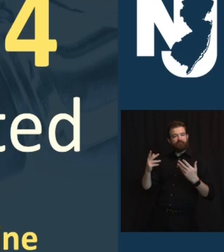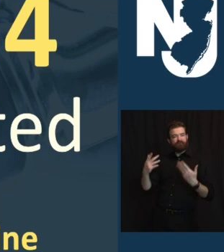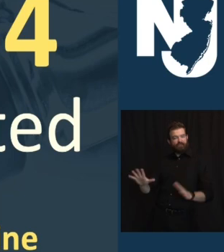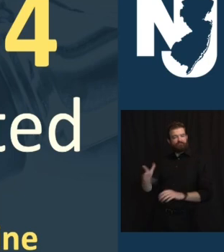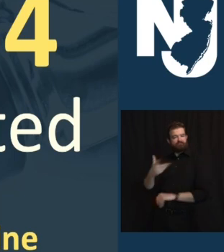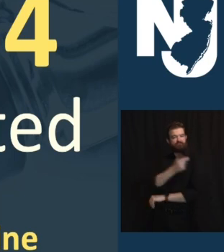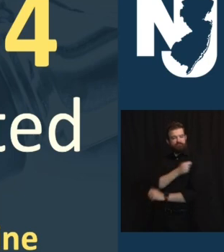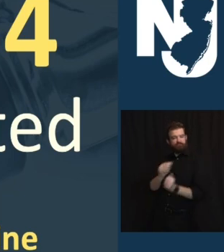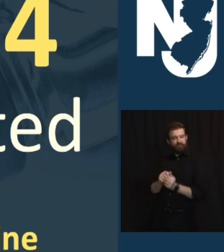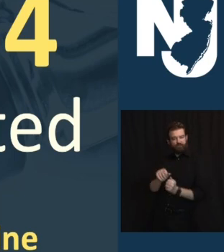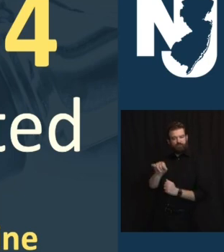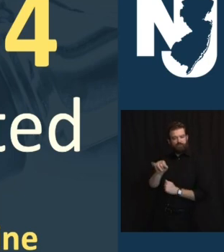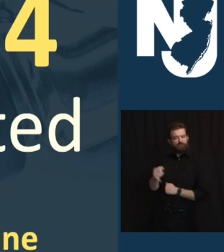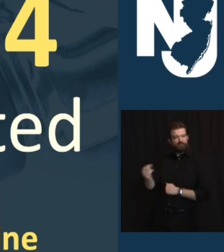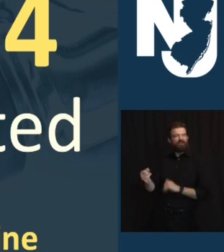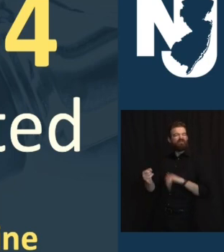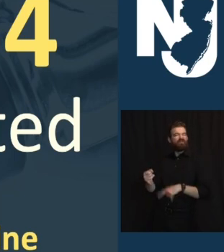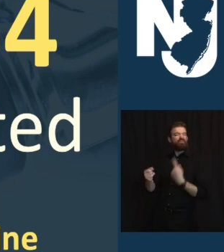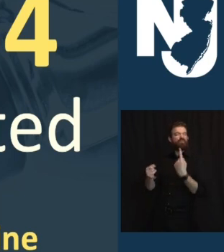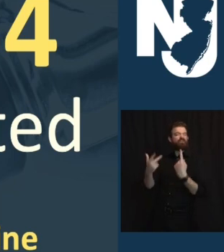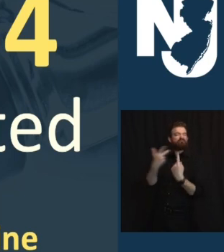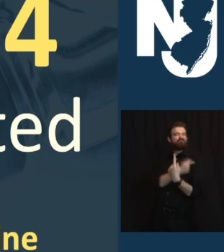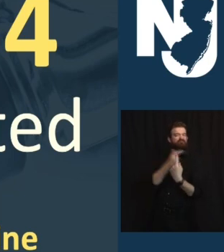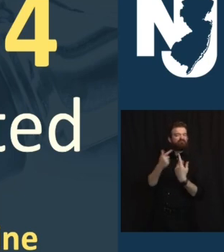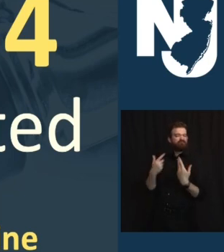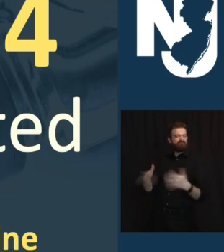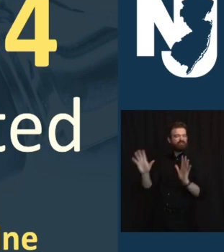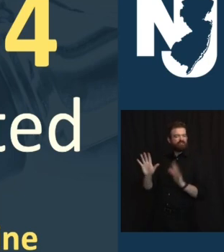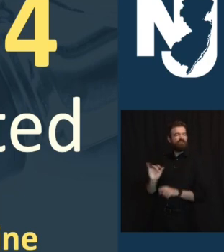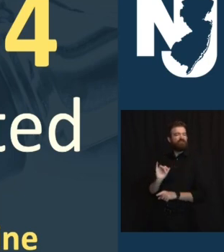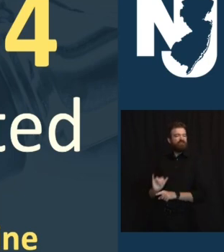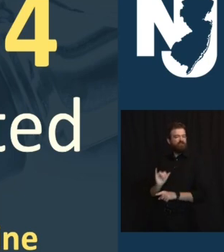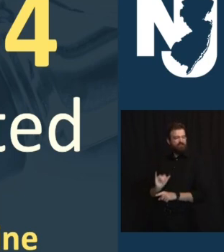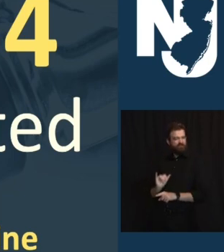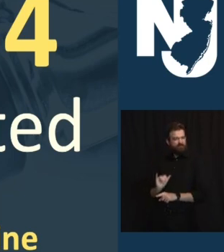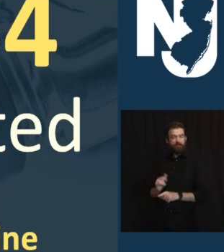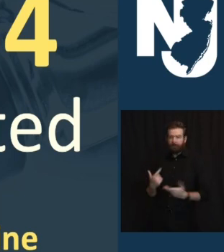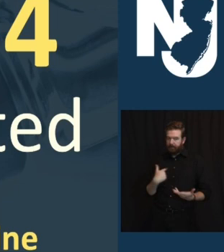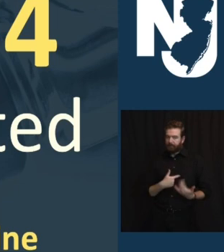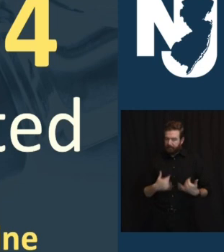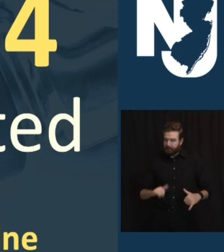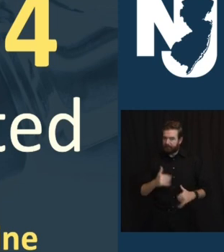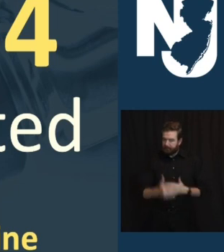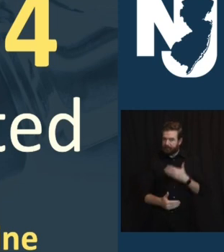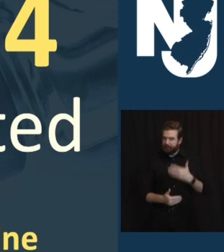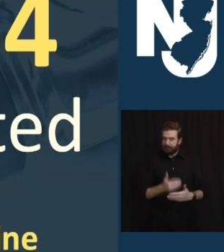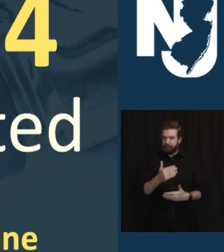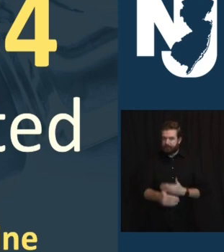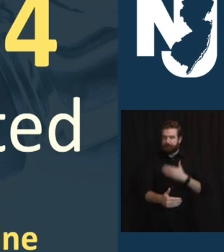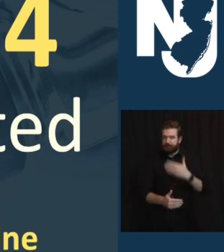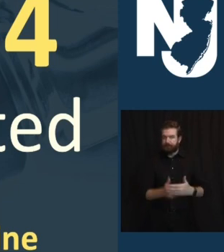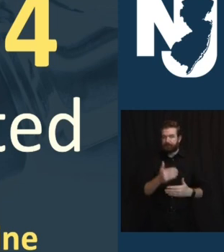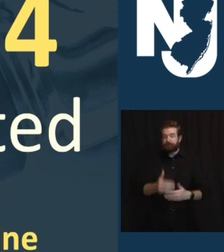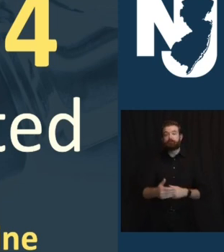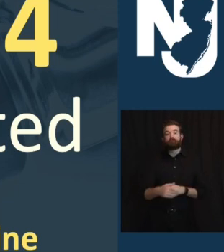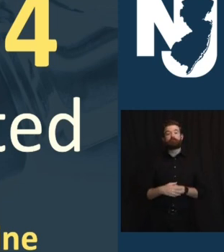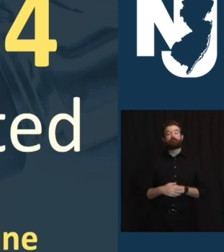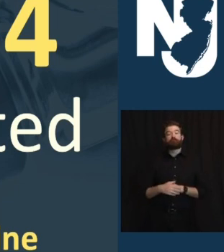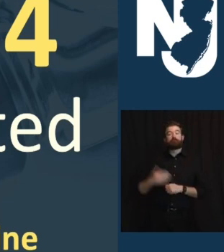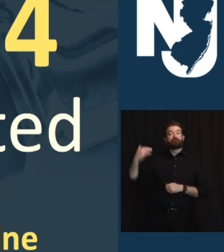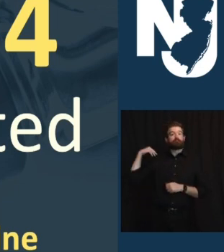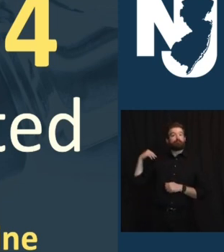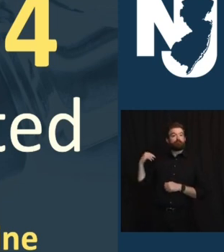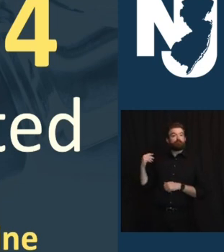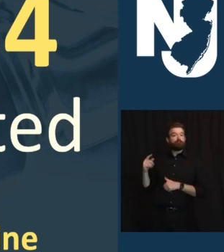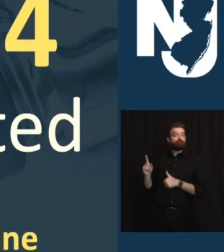Johnson vaccine. We continue to make progress toward our goal of 4.7, our initial goal, by the way. We've said the word initial